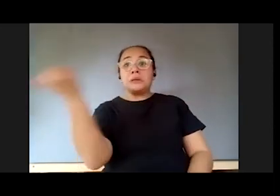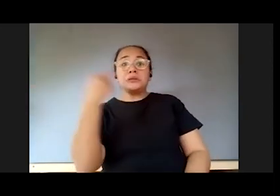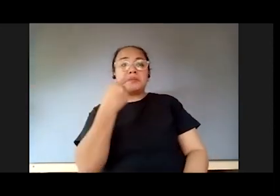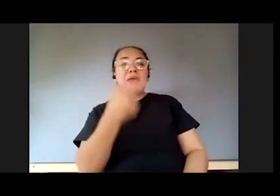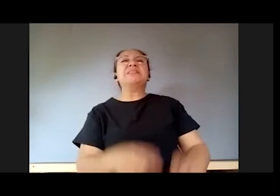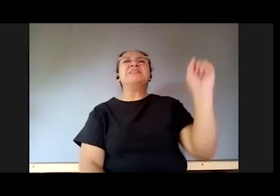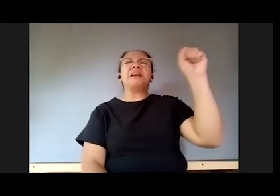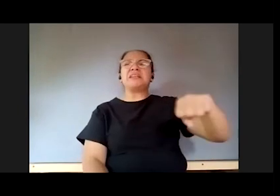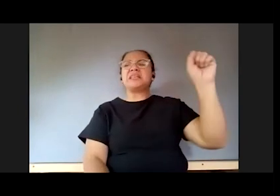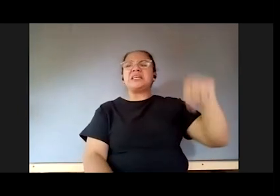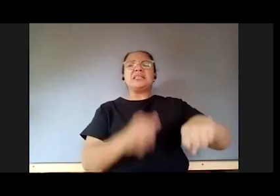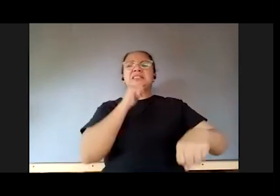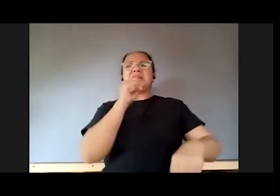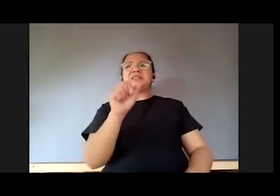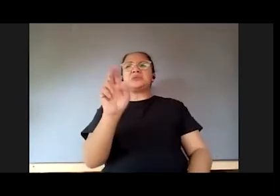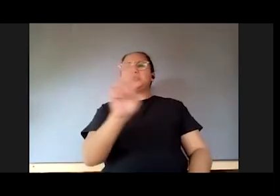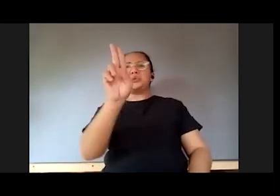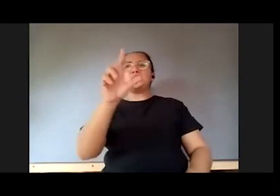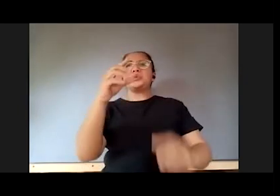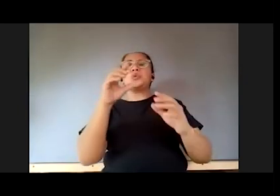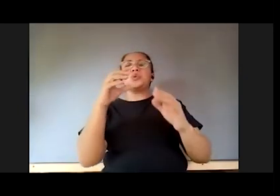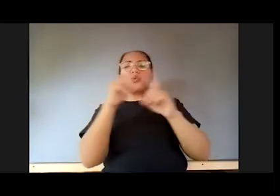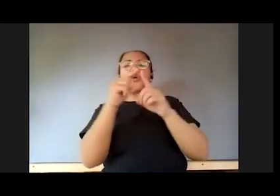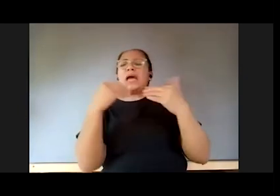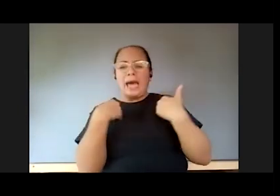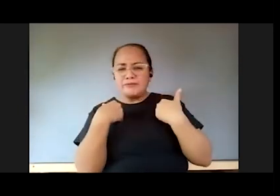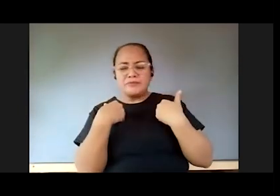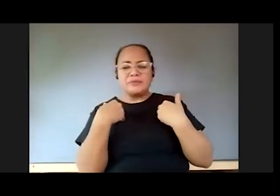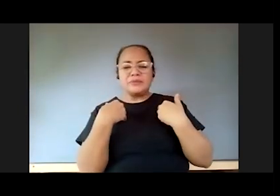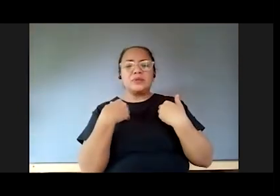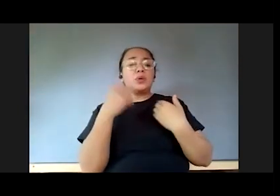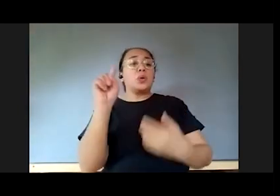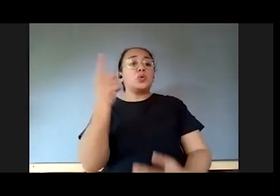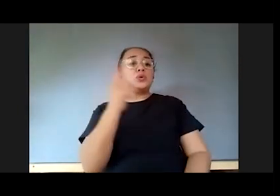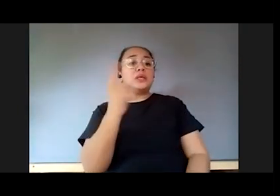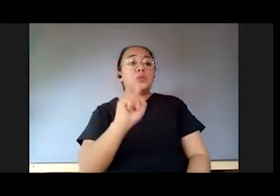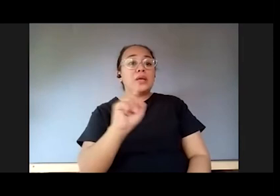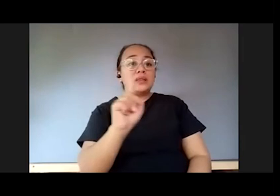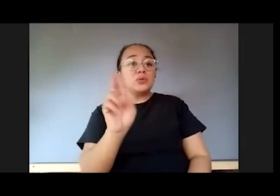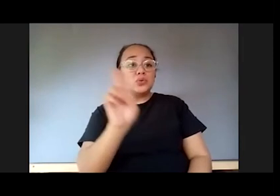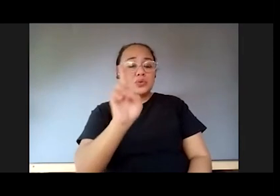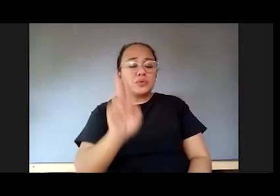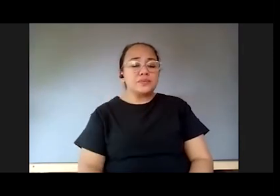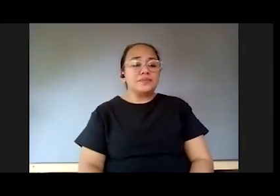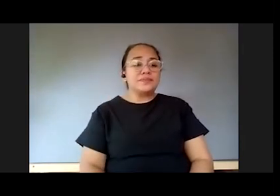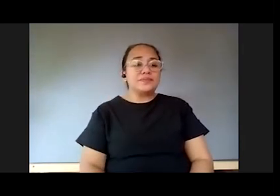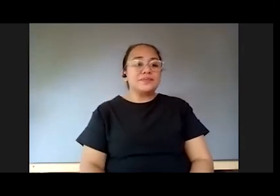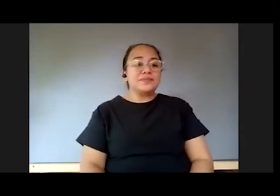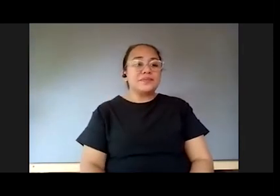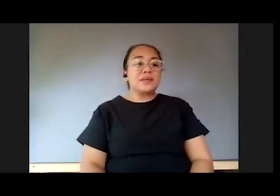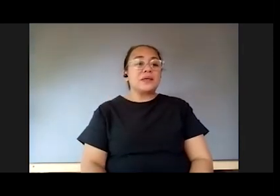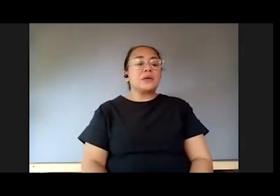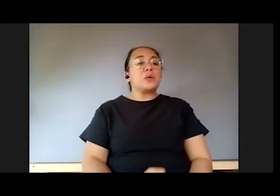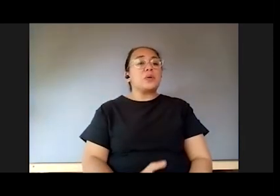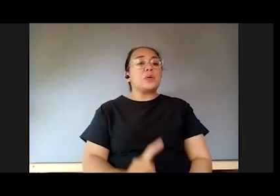just say, We just say, you, family, how